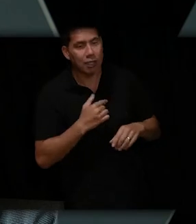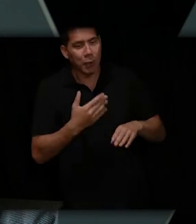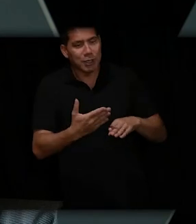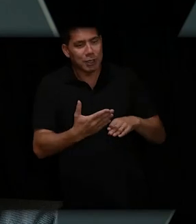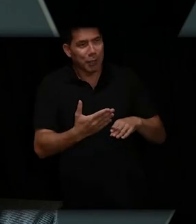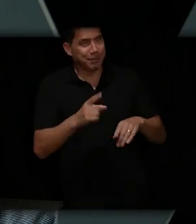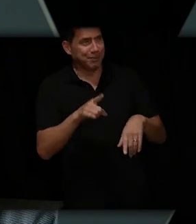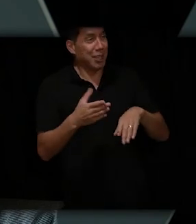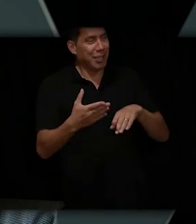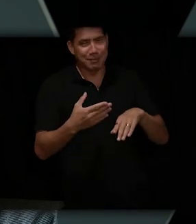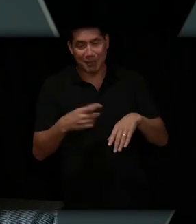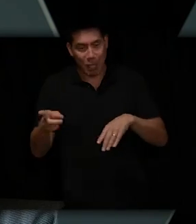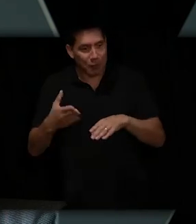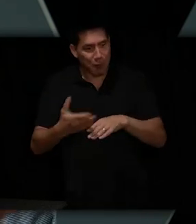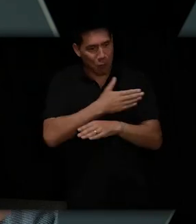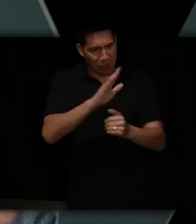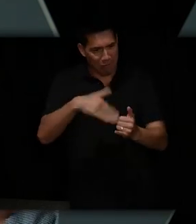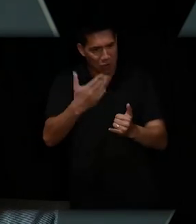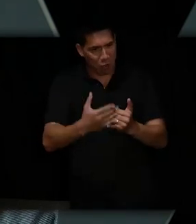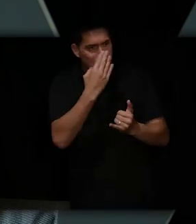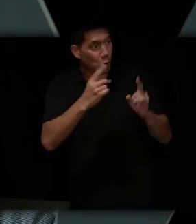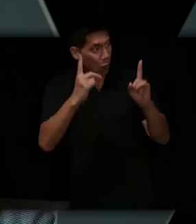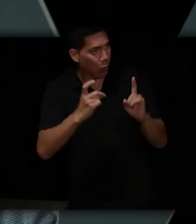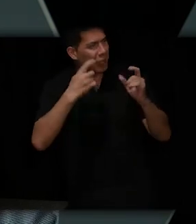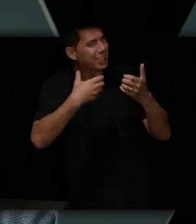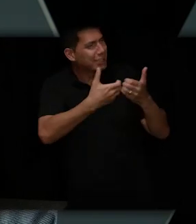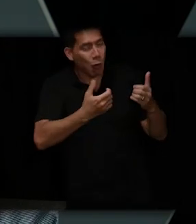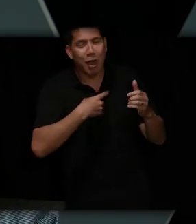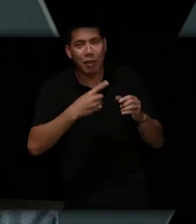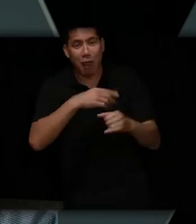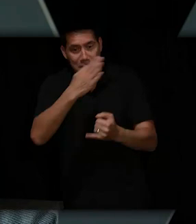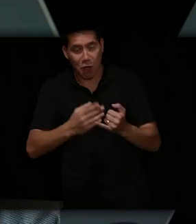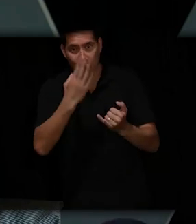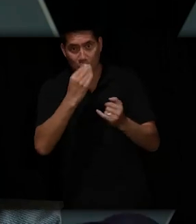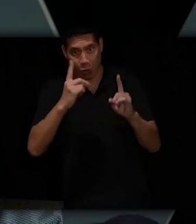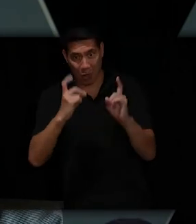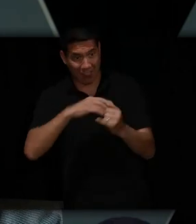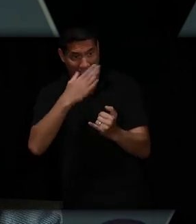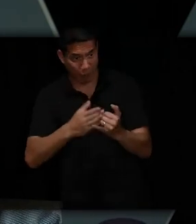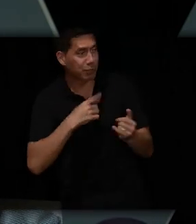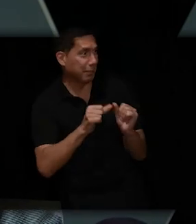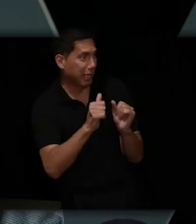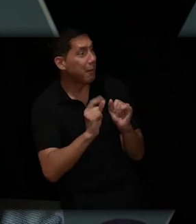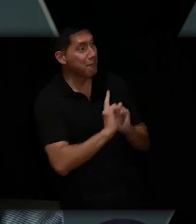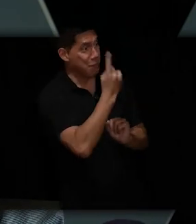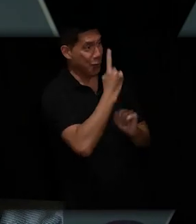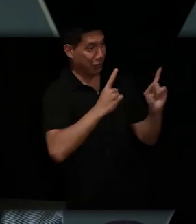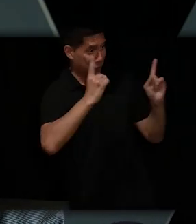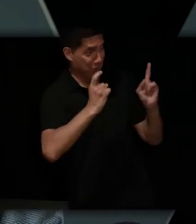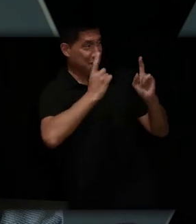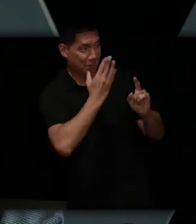It was before the final photo. We did a final photo at the end that went much better. But my first time I had